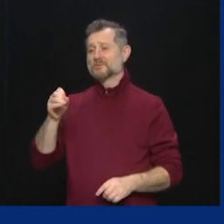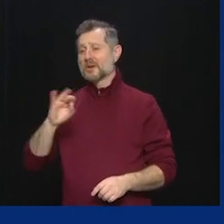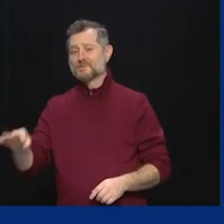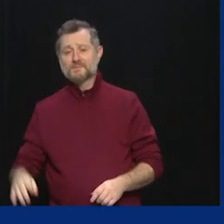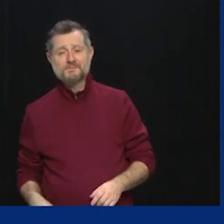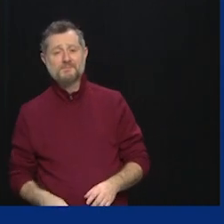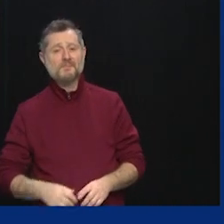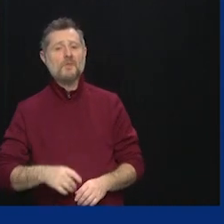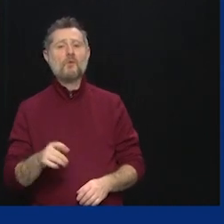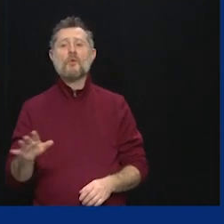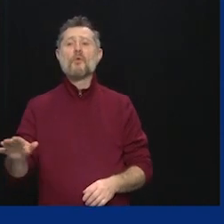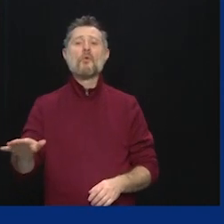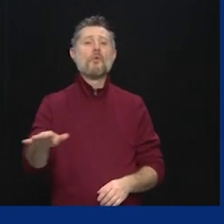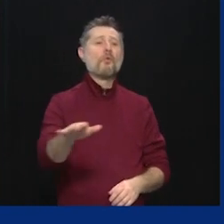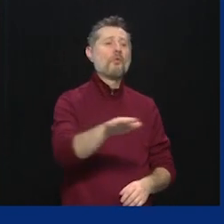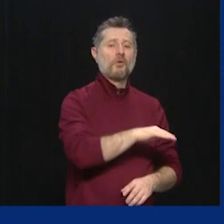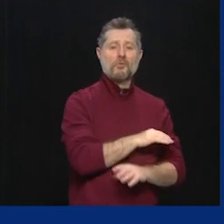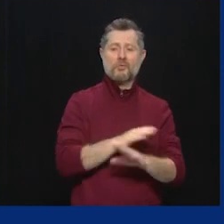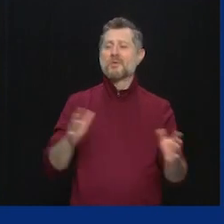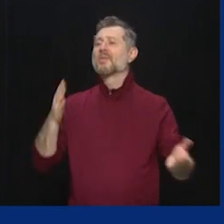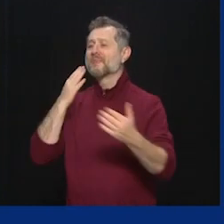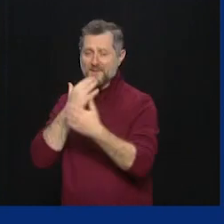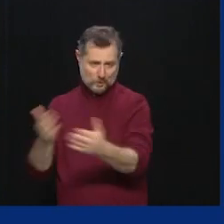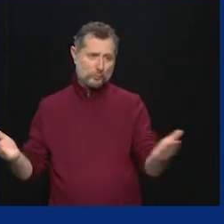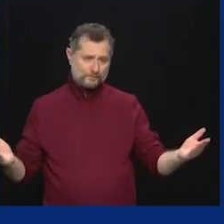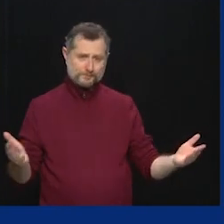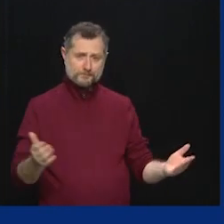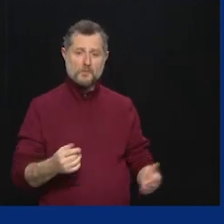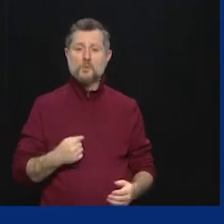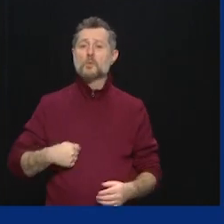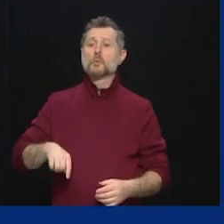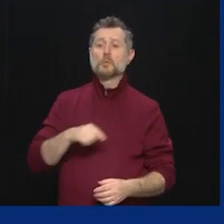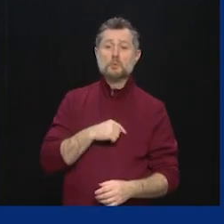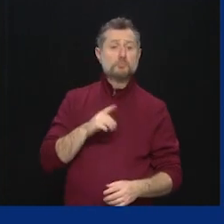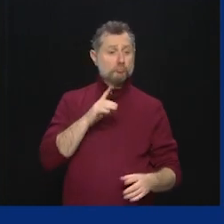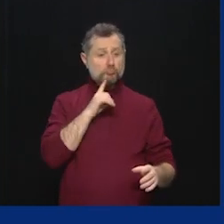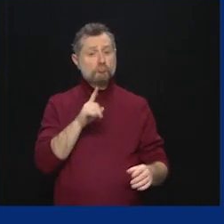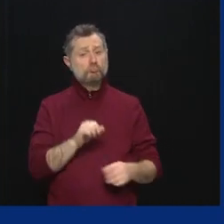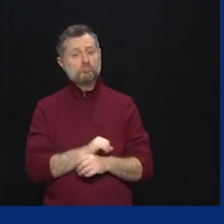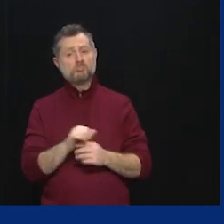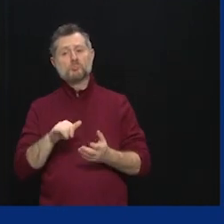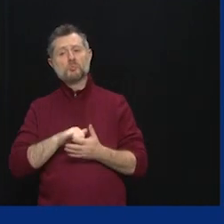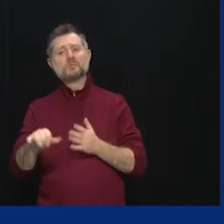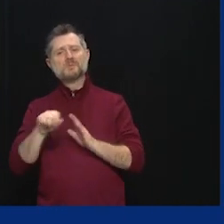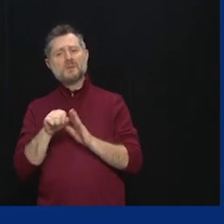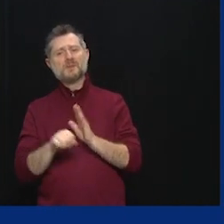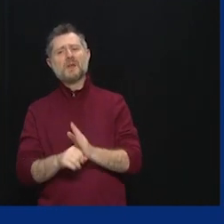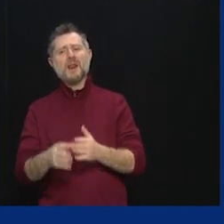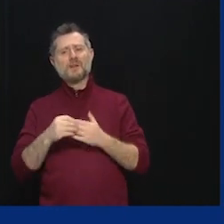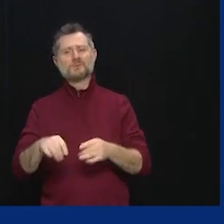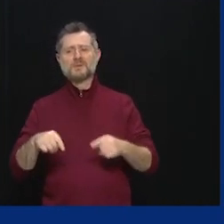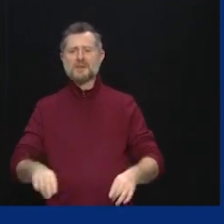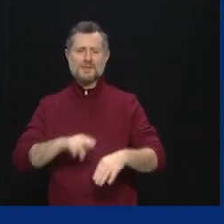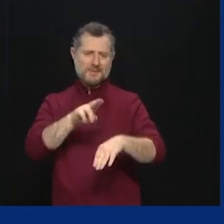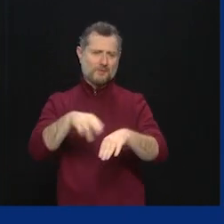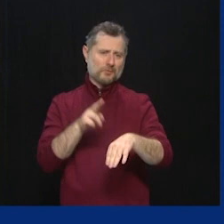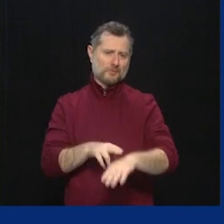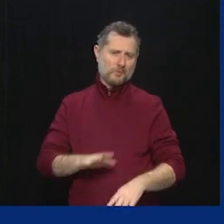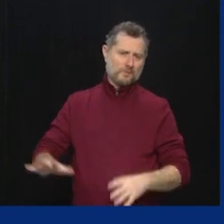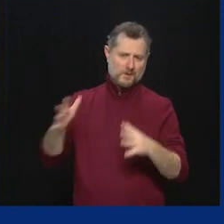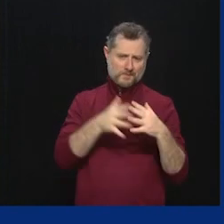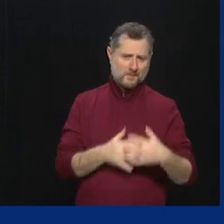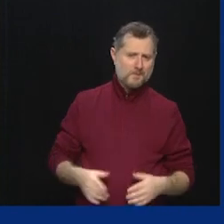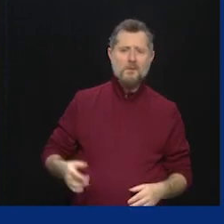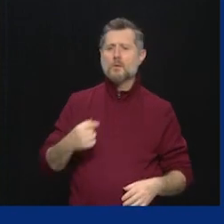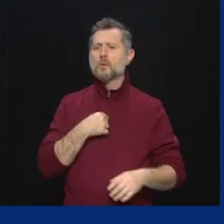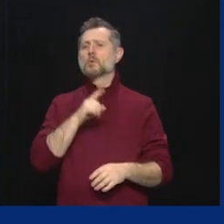you, because we do lead this nation, this state of New York. We are the standard bearers, what